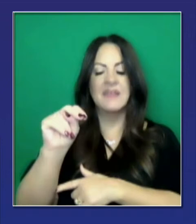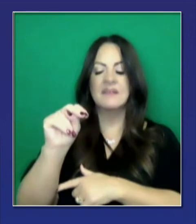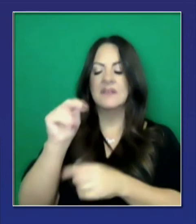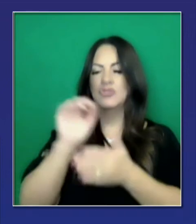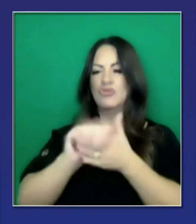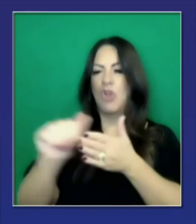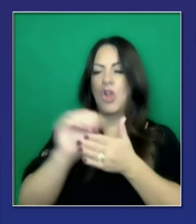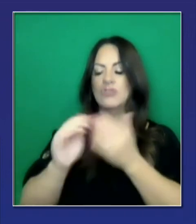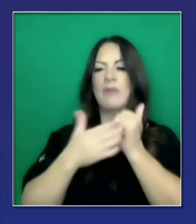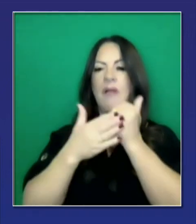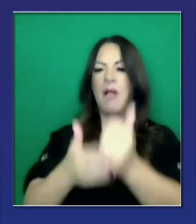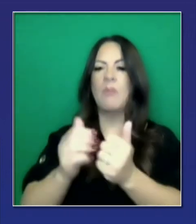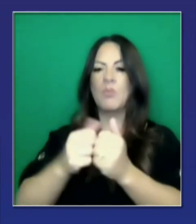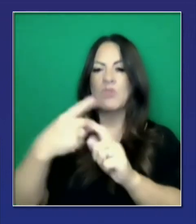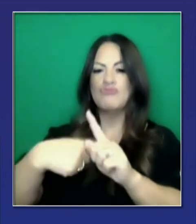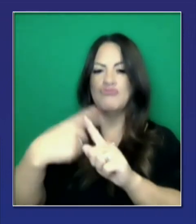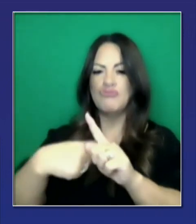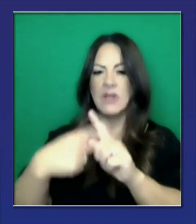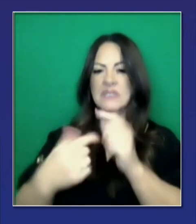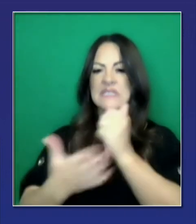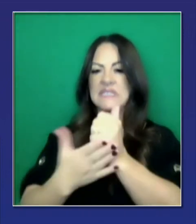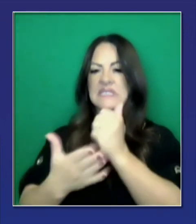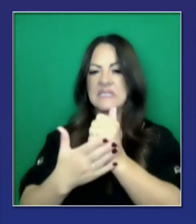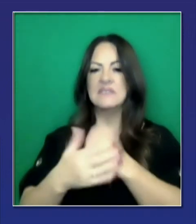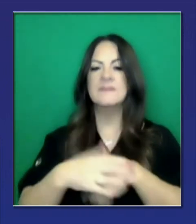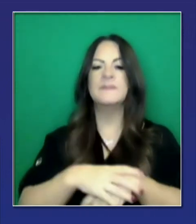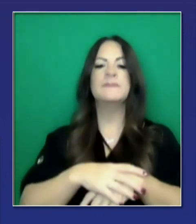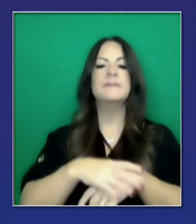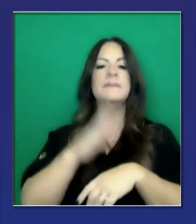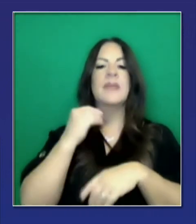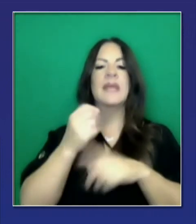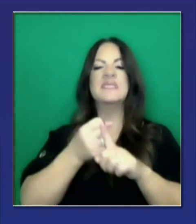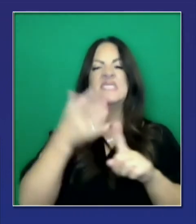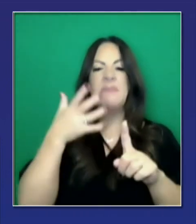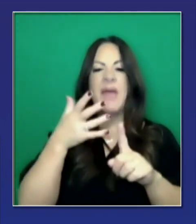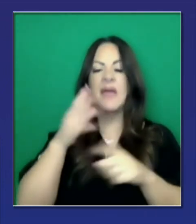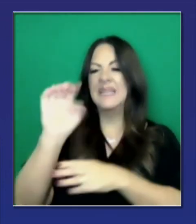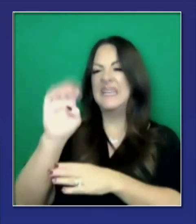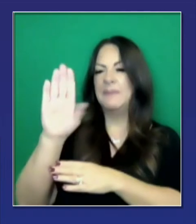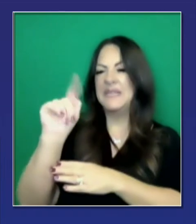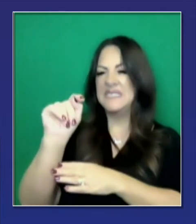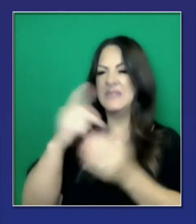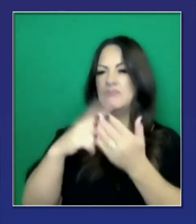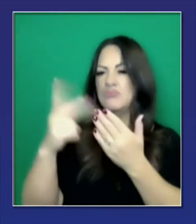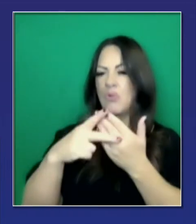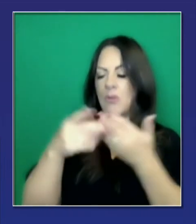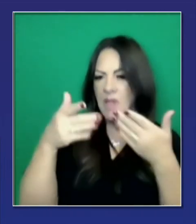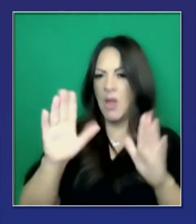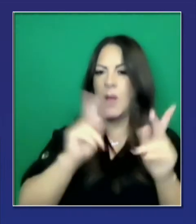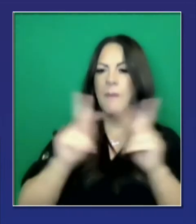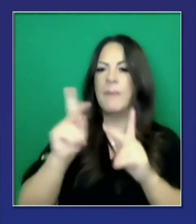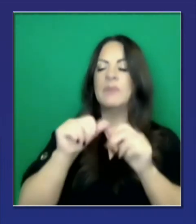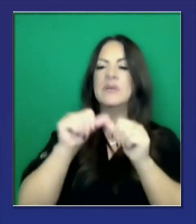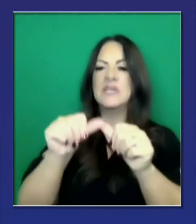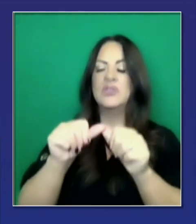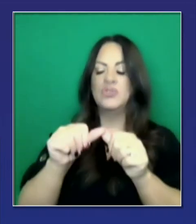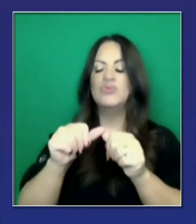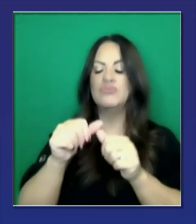And we're hoping to move very, very expeditiously, working with the legislature to get those dollars out. The